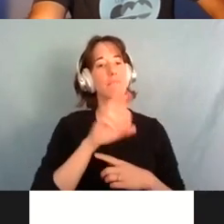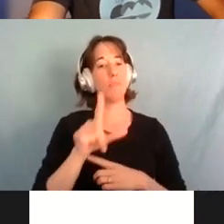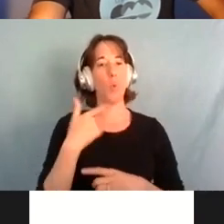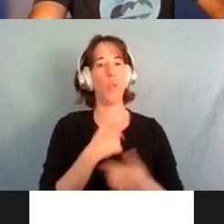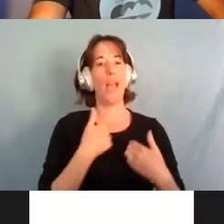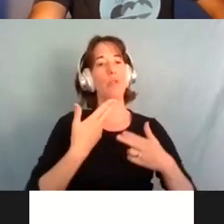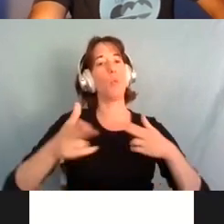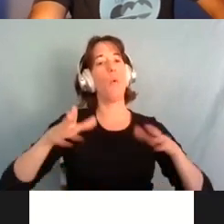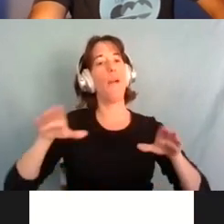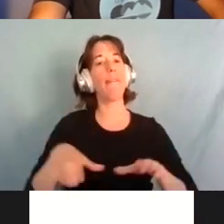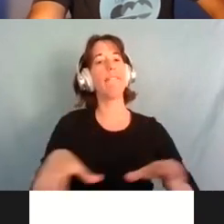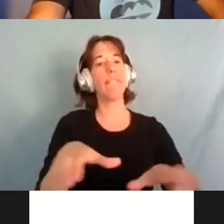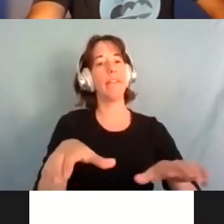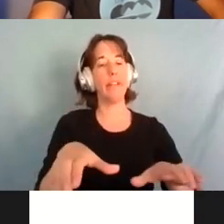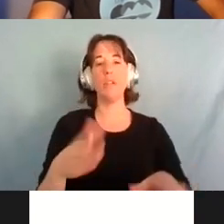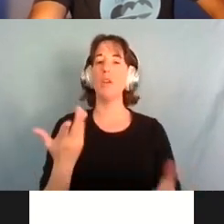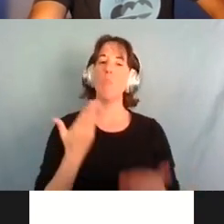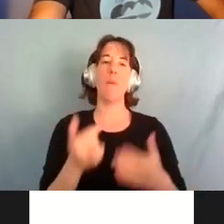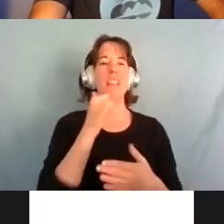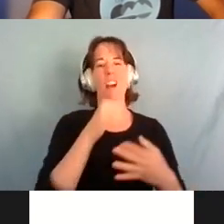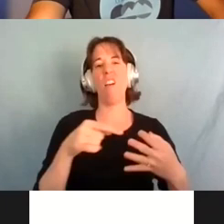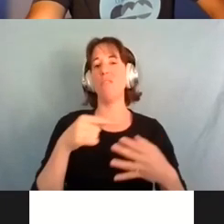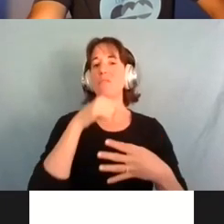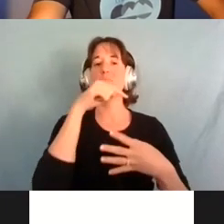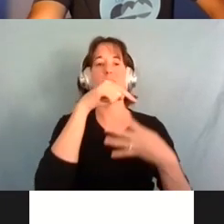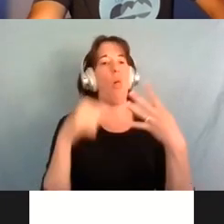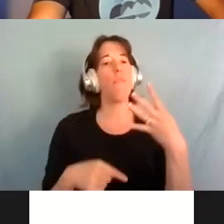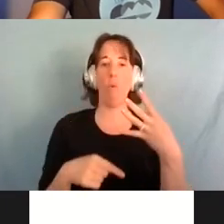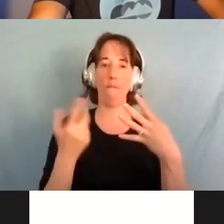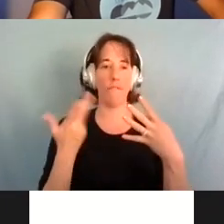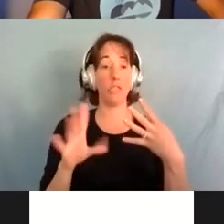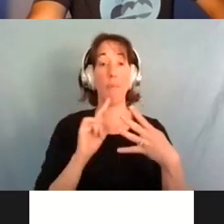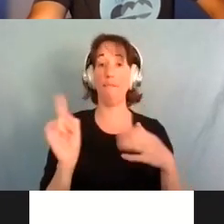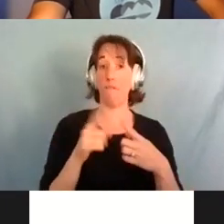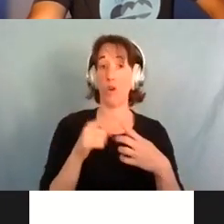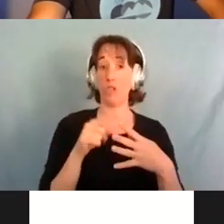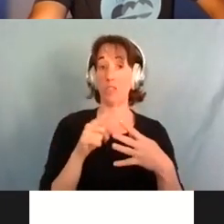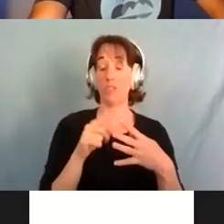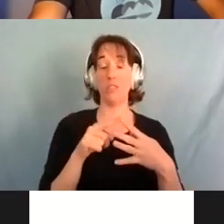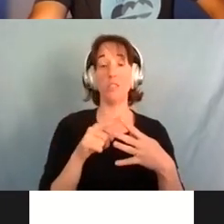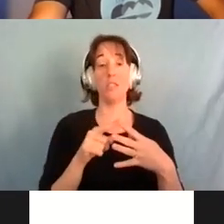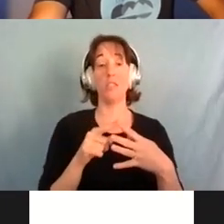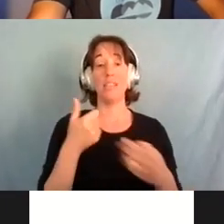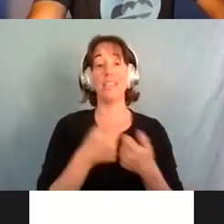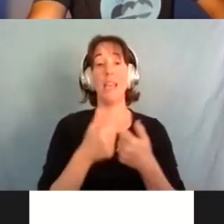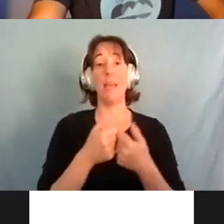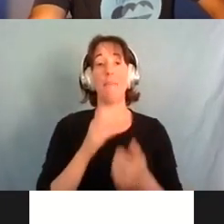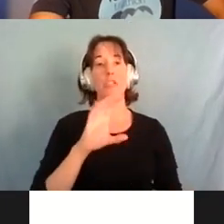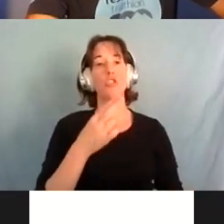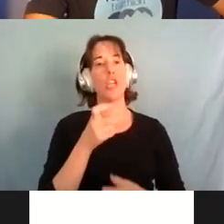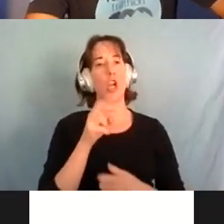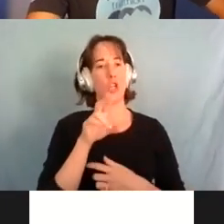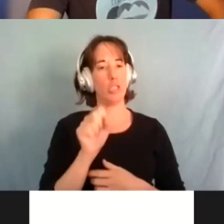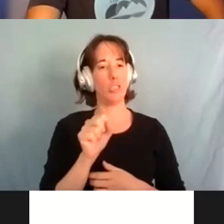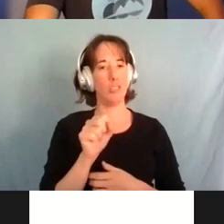We probably won't go through all 4 of them, but for the first one, a game of checkers, can someone try and